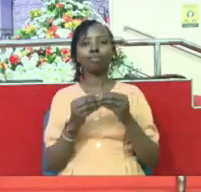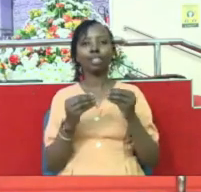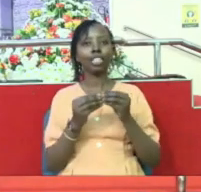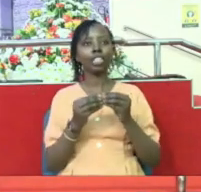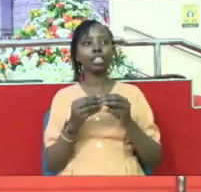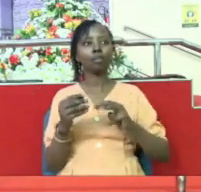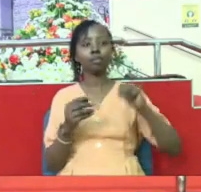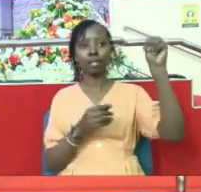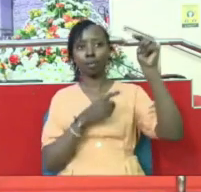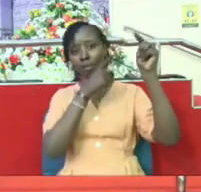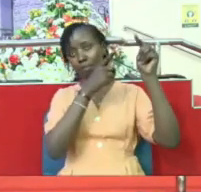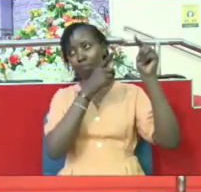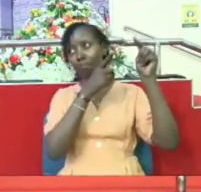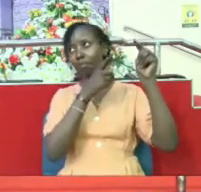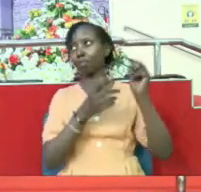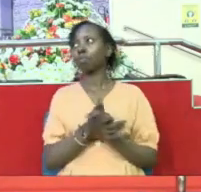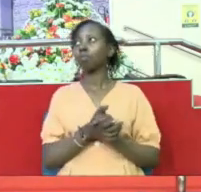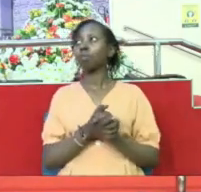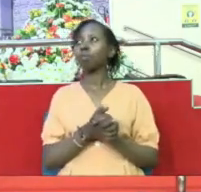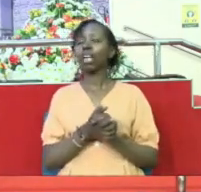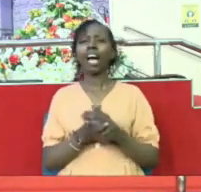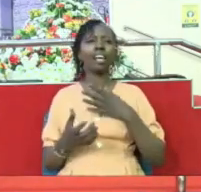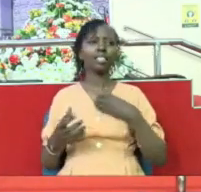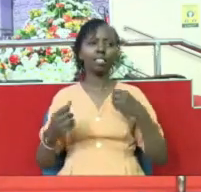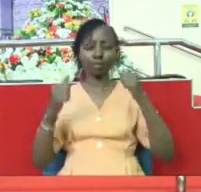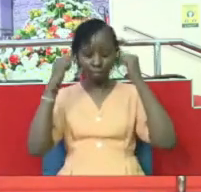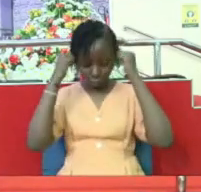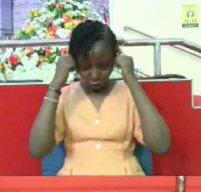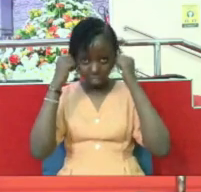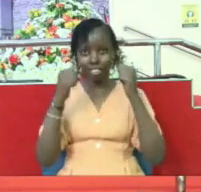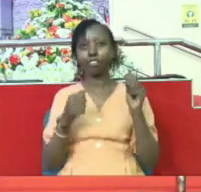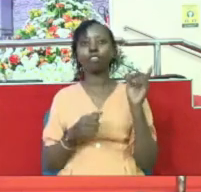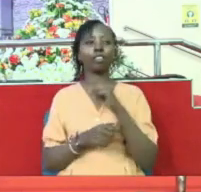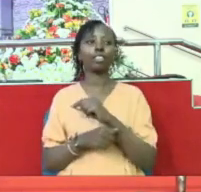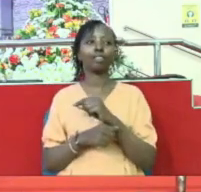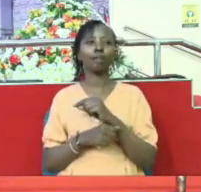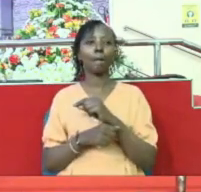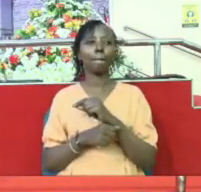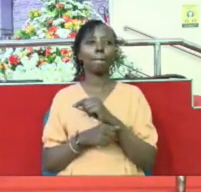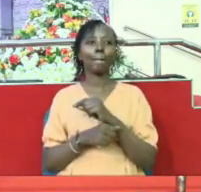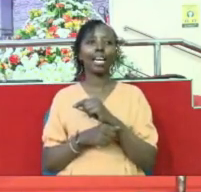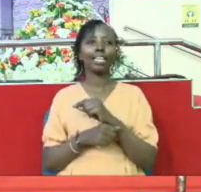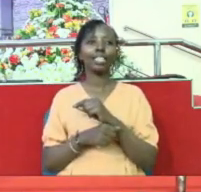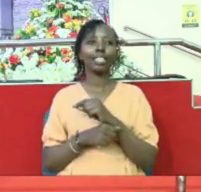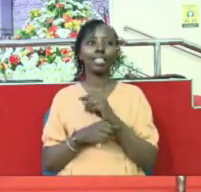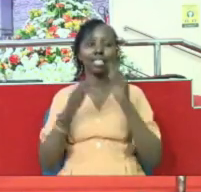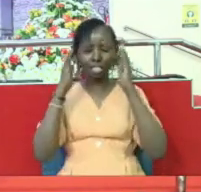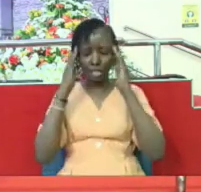pale Shilo, and we are on a serious business, na tuko katika biashara kubwa. Tell your neighbor, serious business, kazi